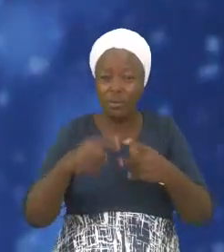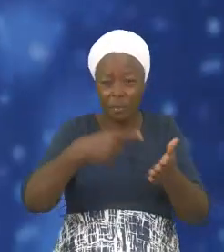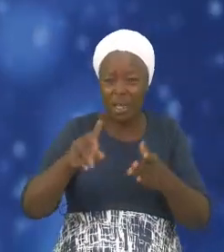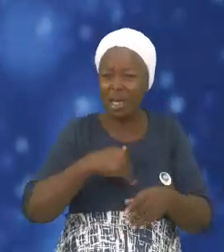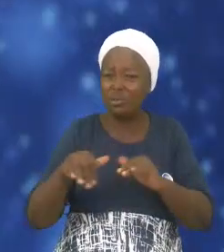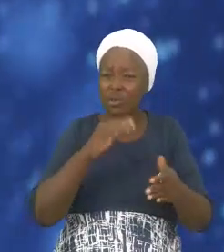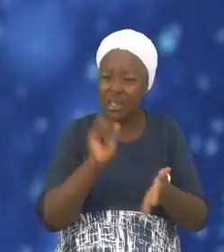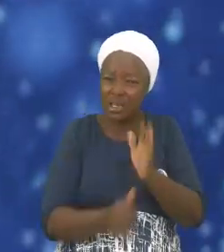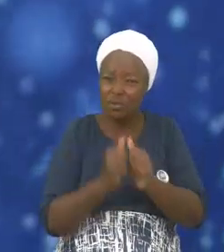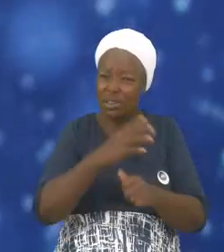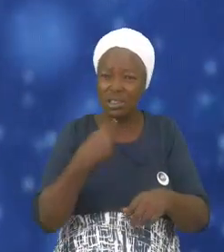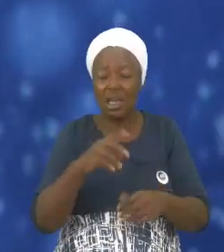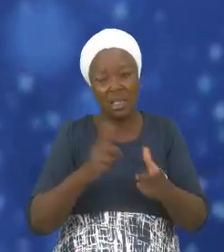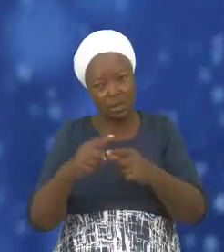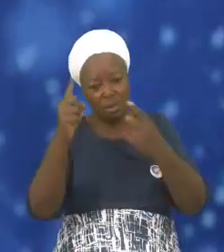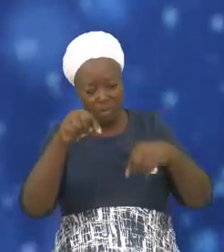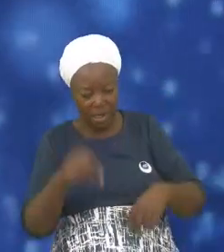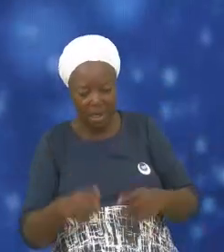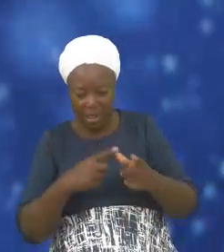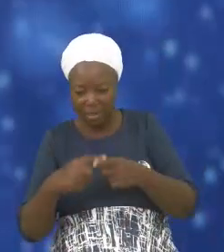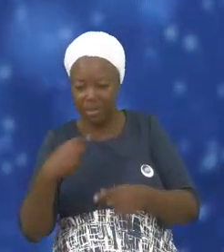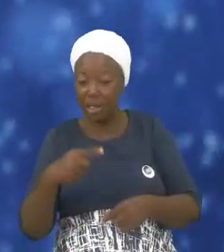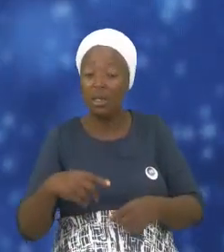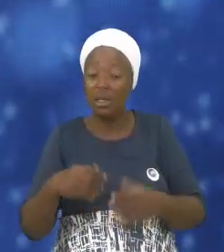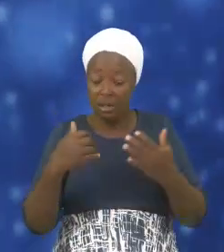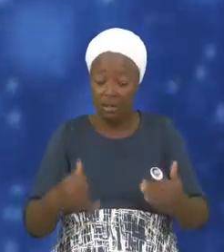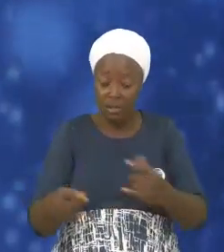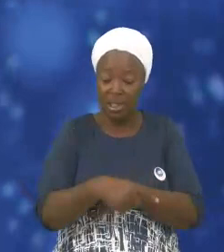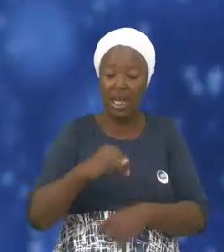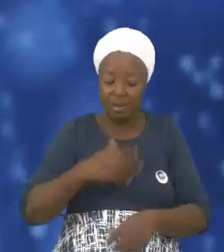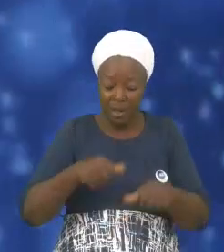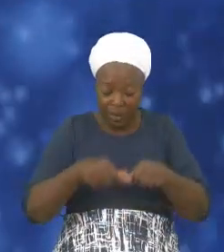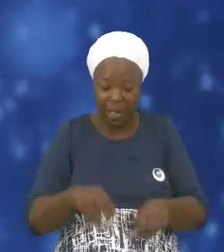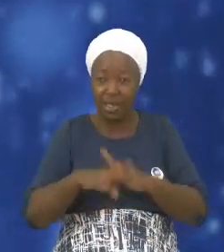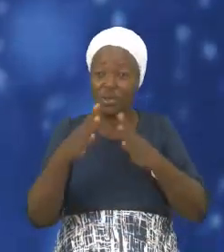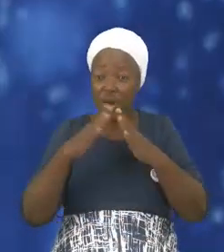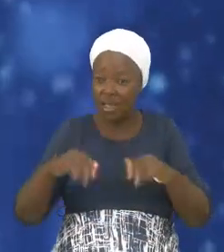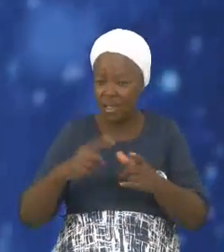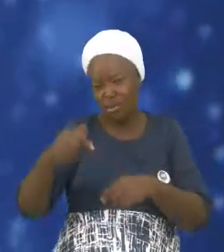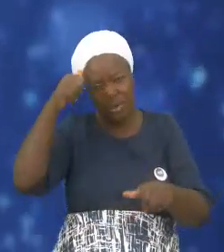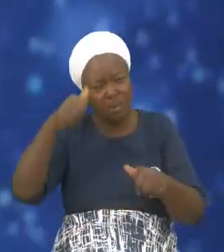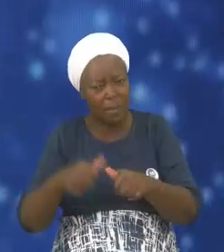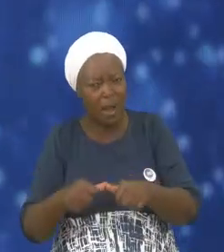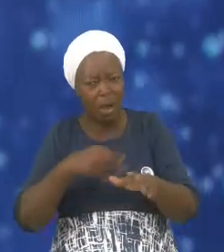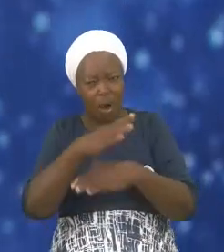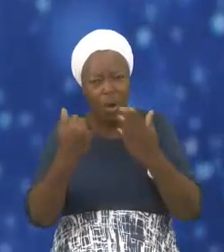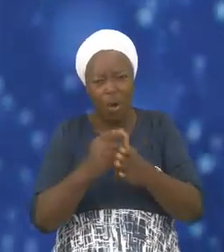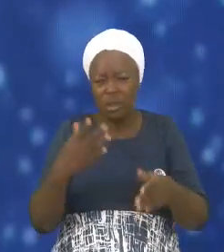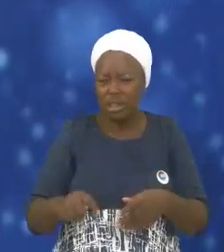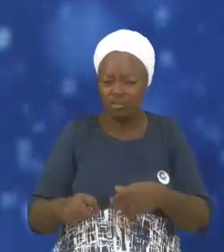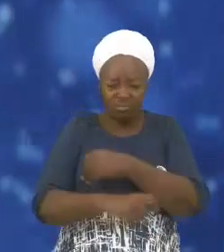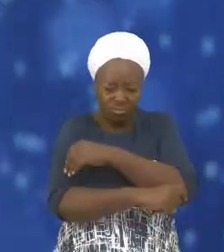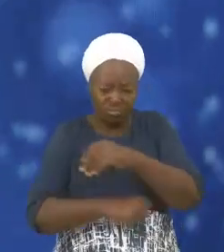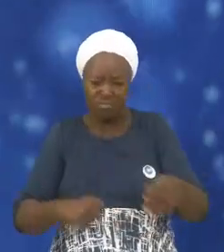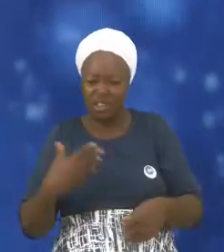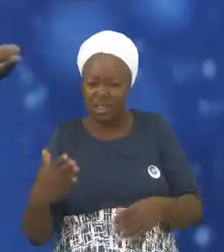come down and you say, today I must abide in your house. And you remember all the stolen goods you have